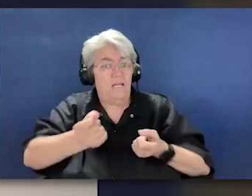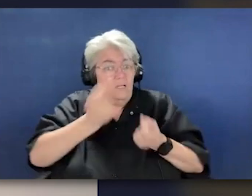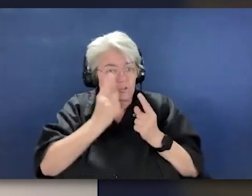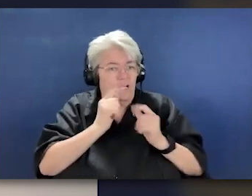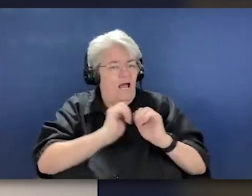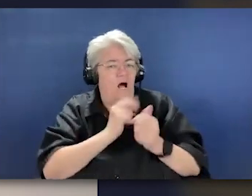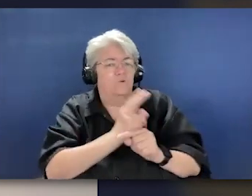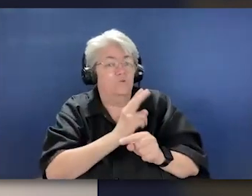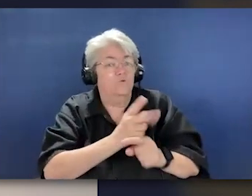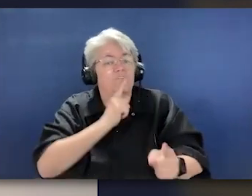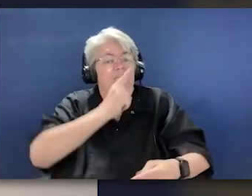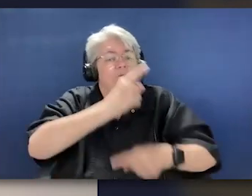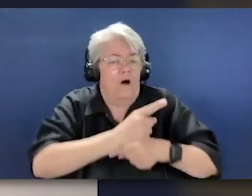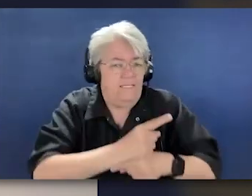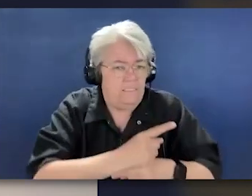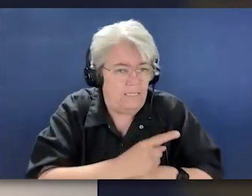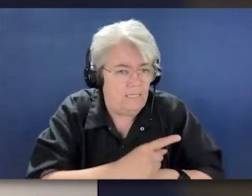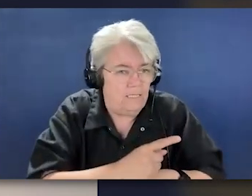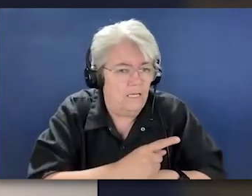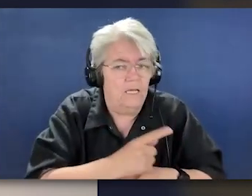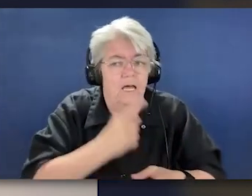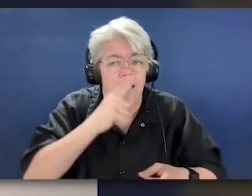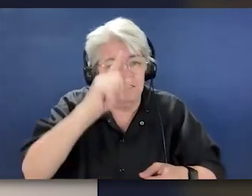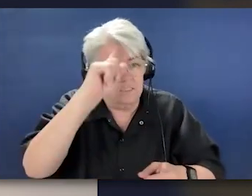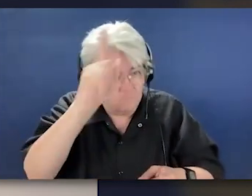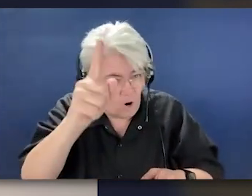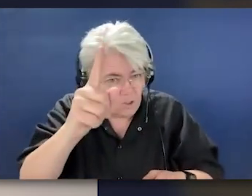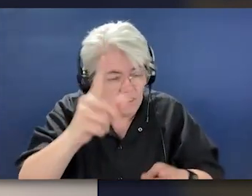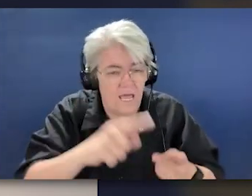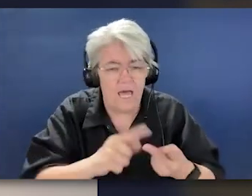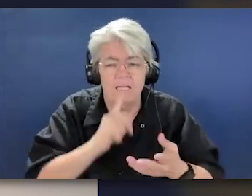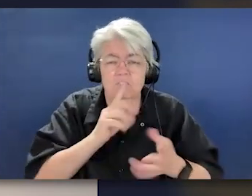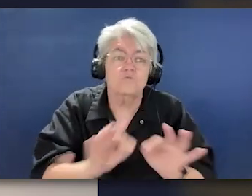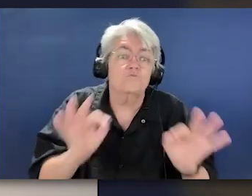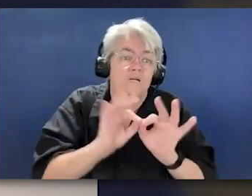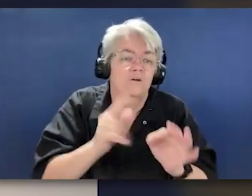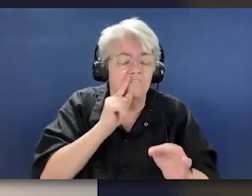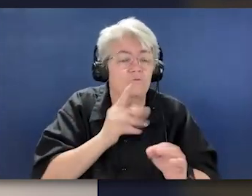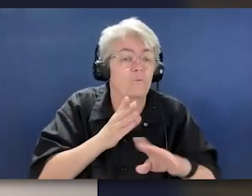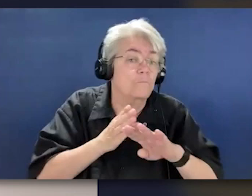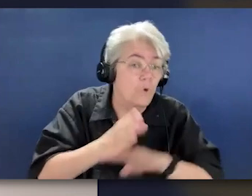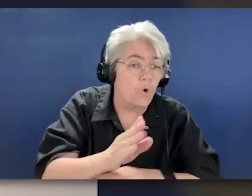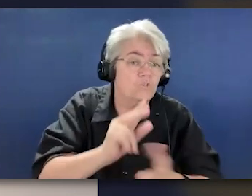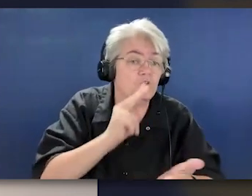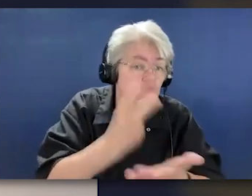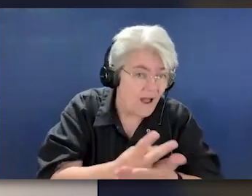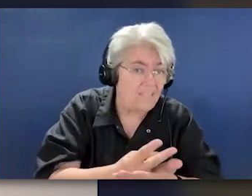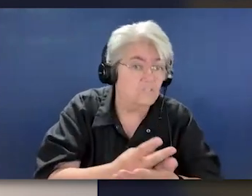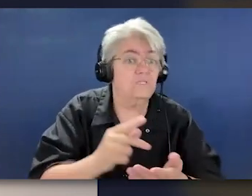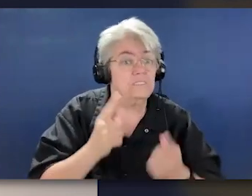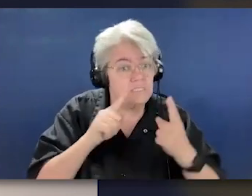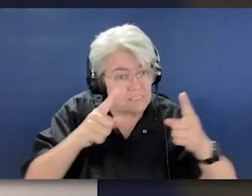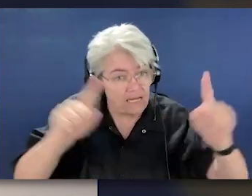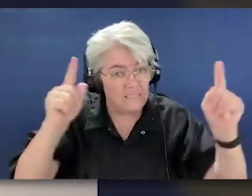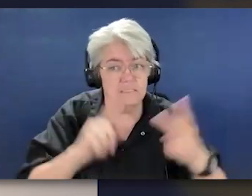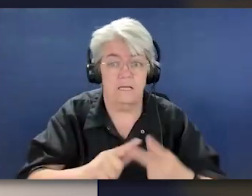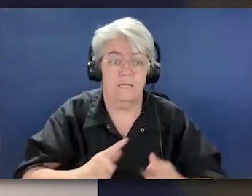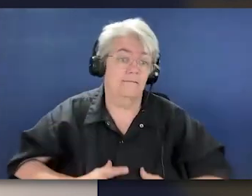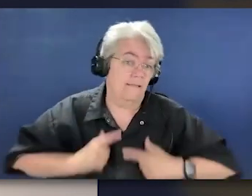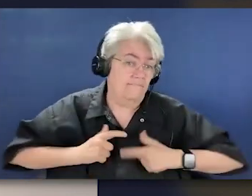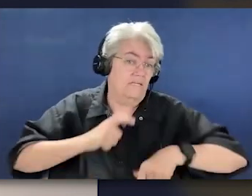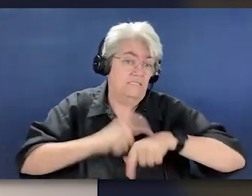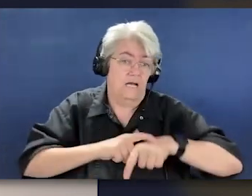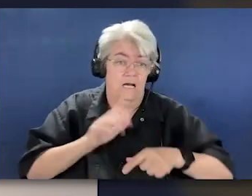our access mission. And it's critical to postgraduate success and to and to sort of lifetime success.